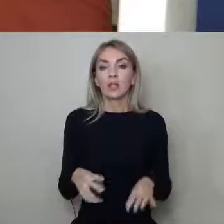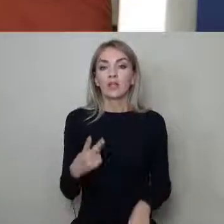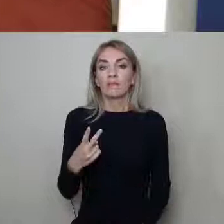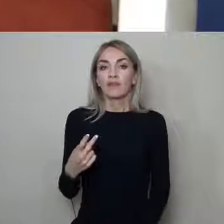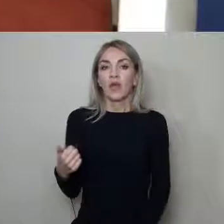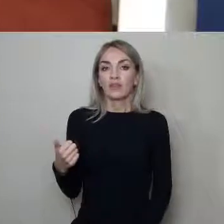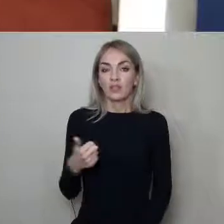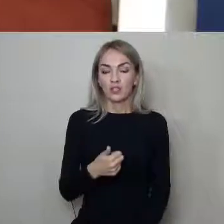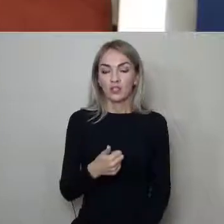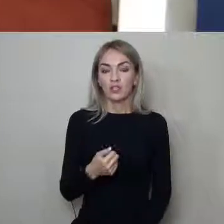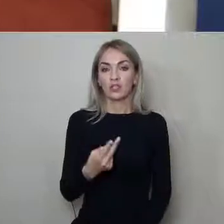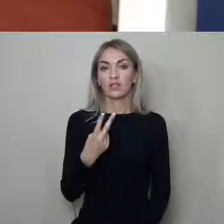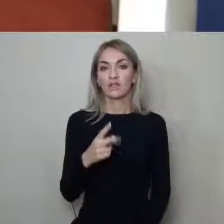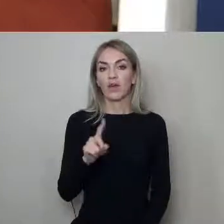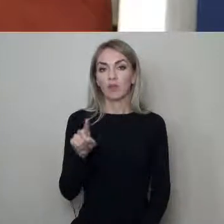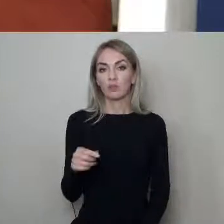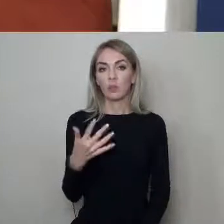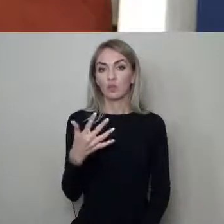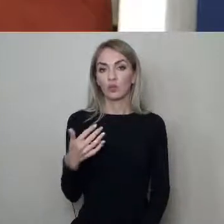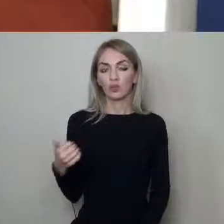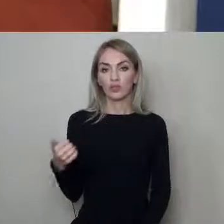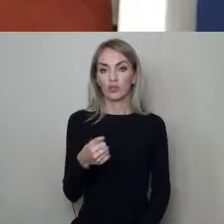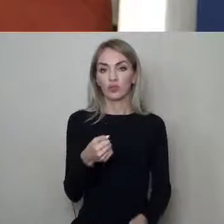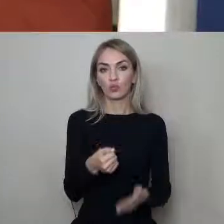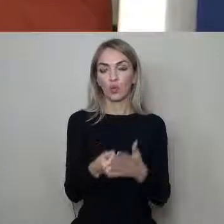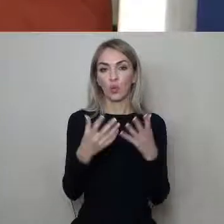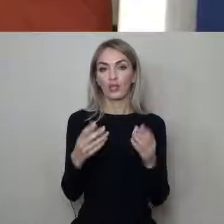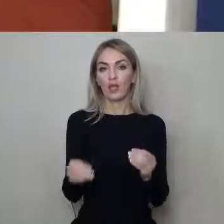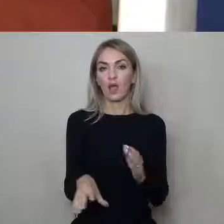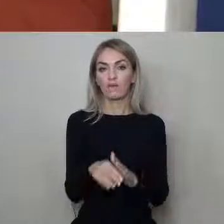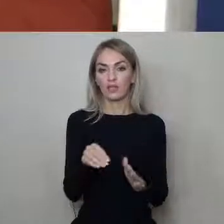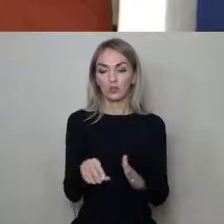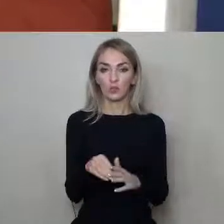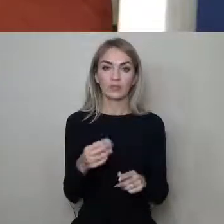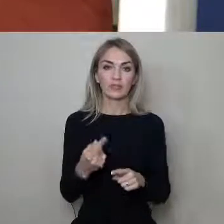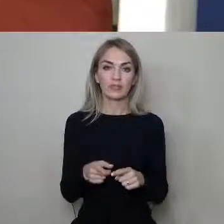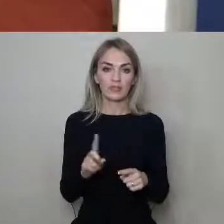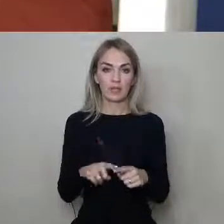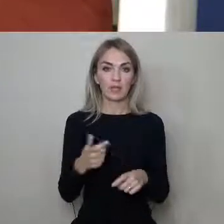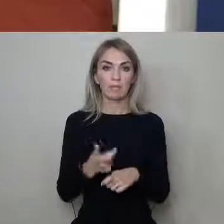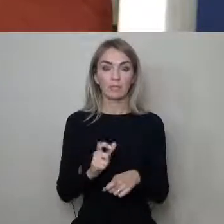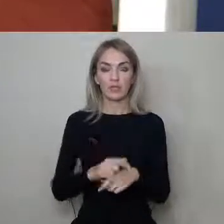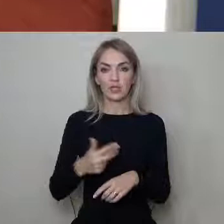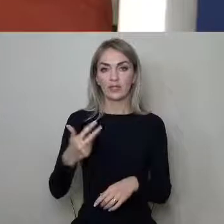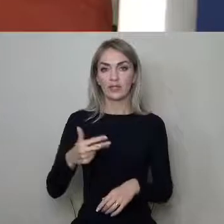2 weeks plus prior to